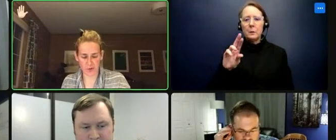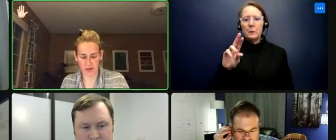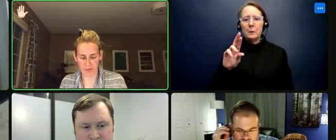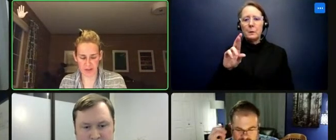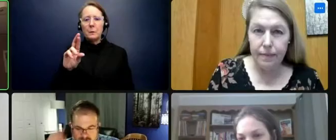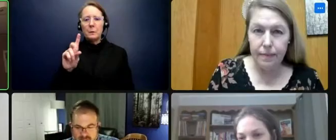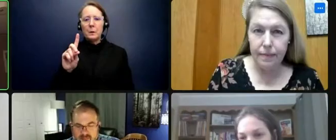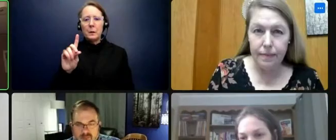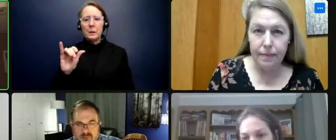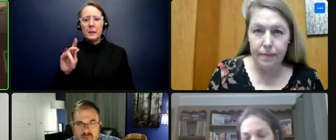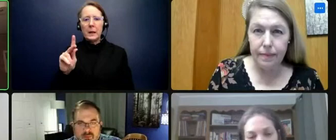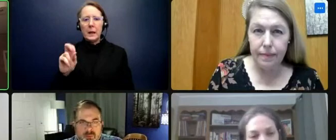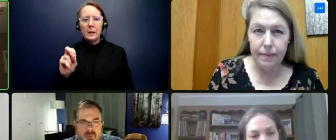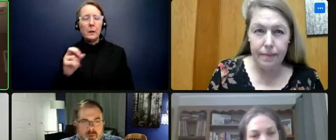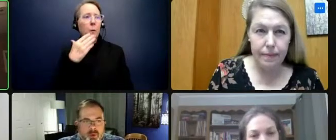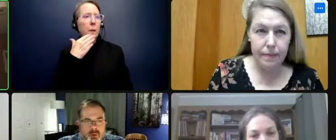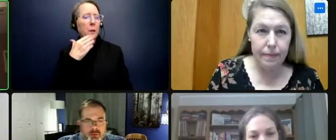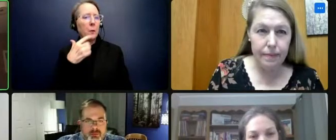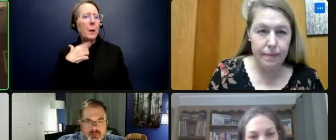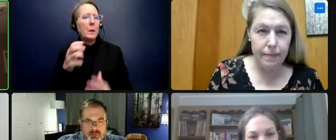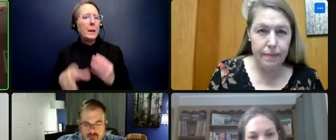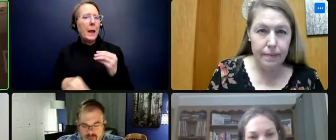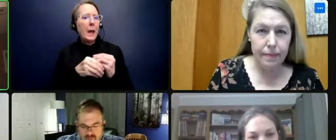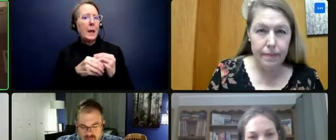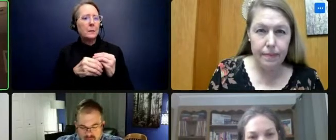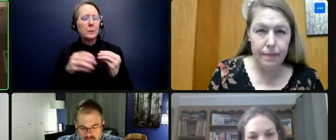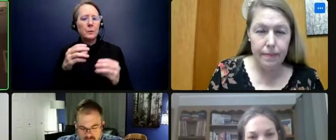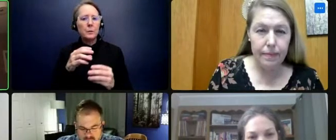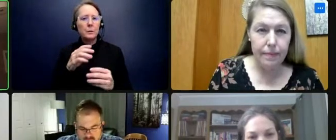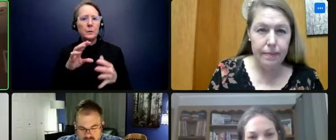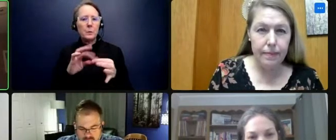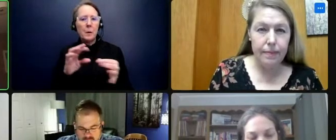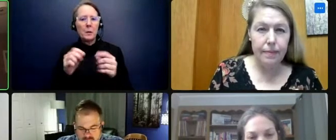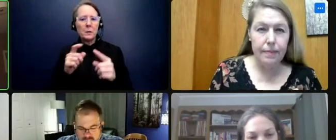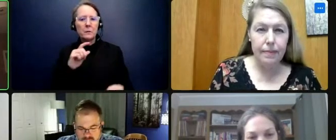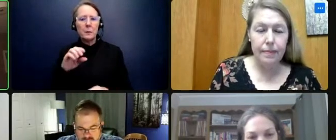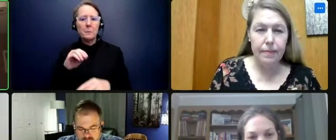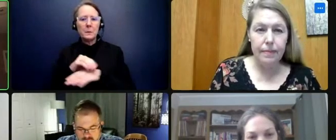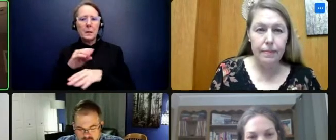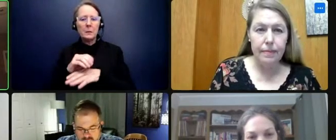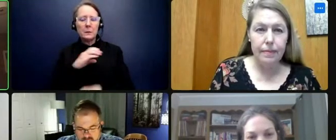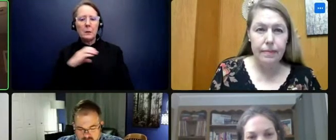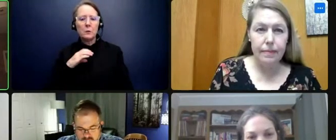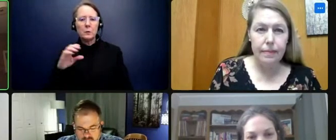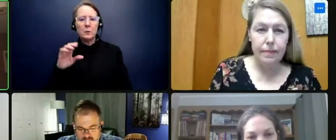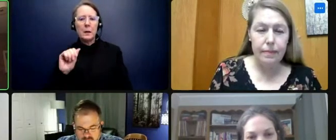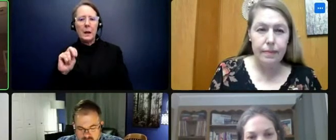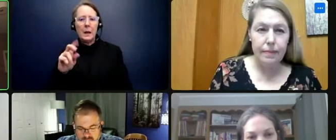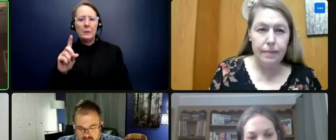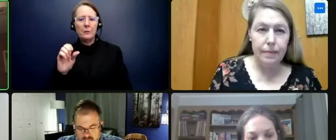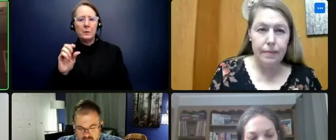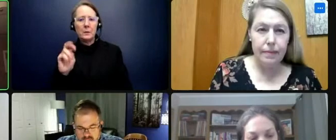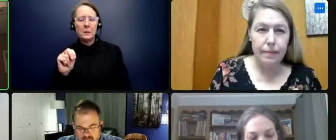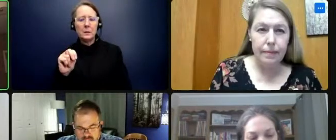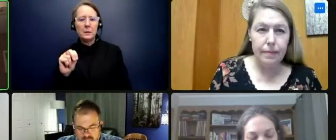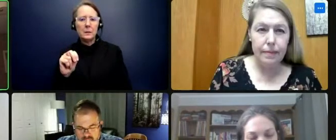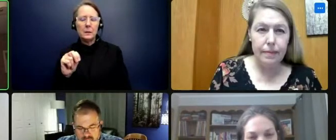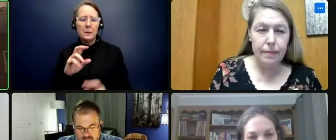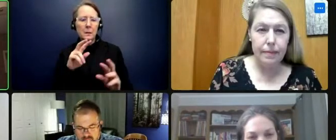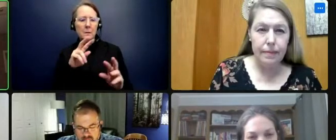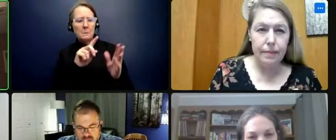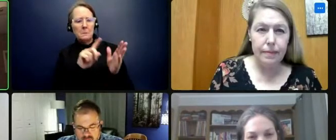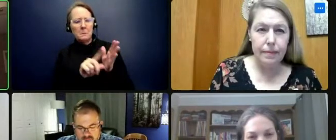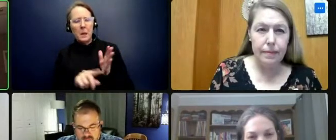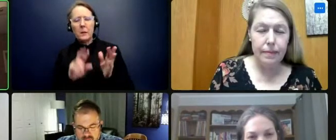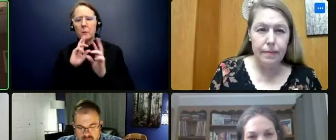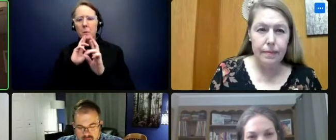to piggyback on the remarks that Councilor Anderson made, looking at the response services. As I understand